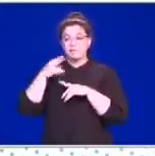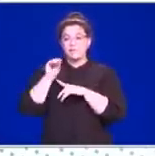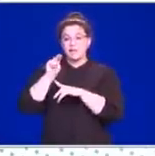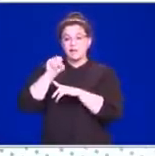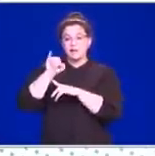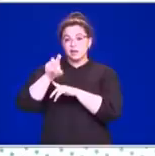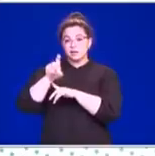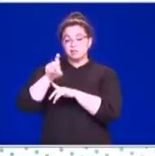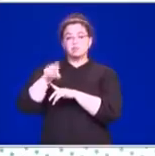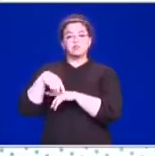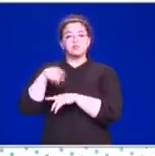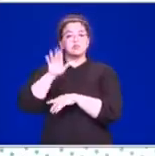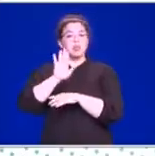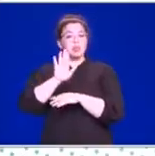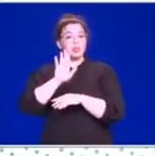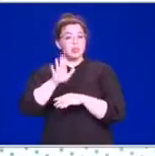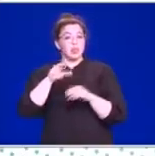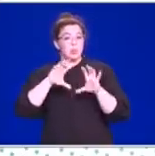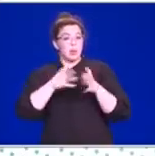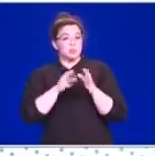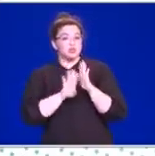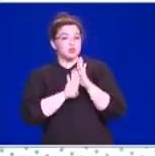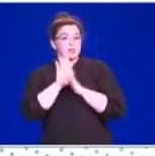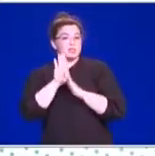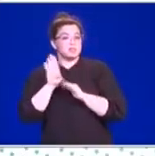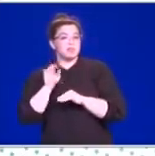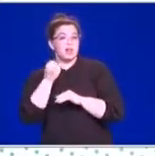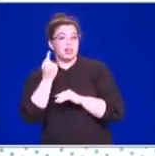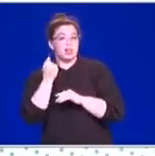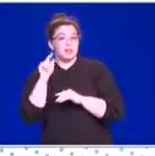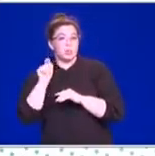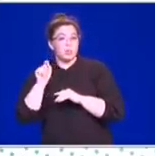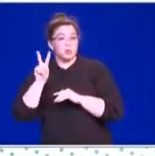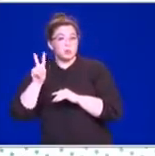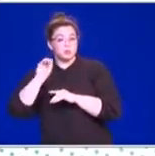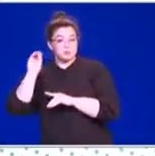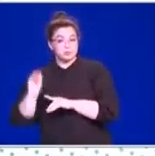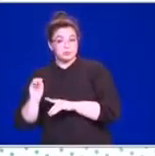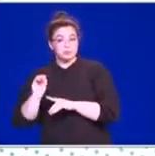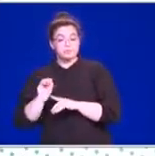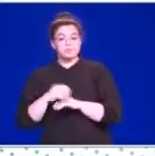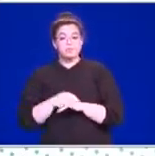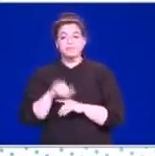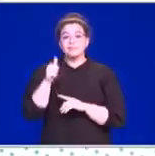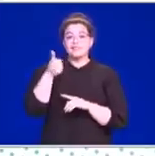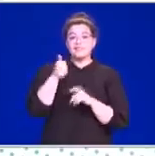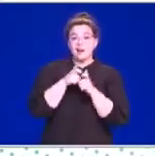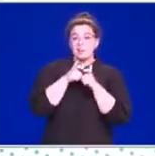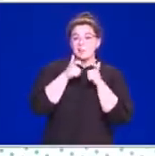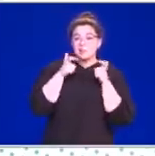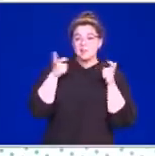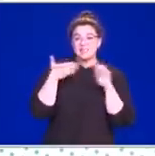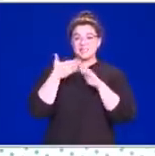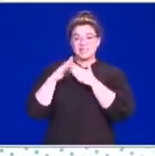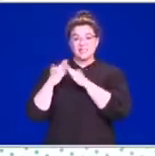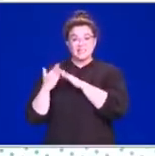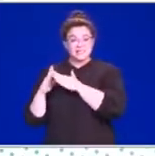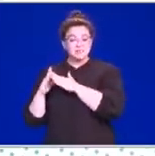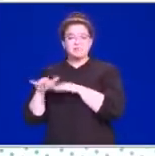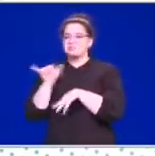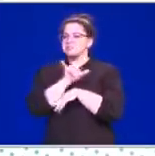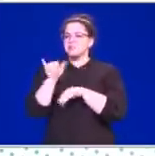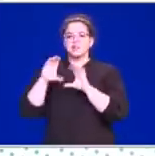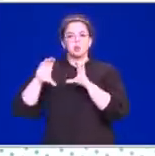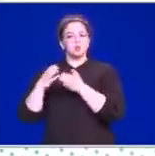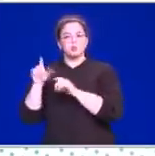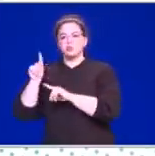whose population increased by 11.2% this decade. The 10 largest cities in 2020 are the same group